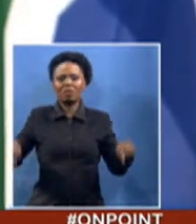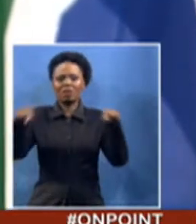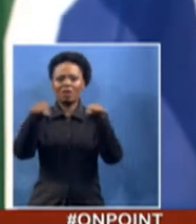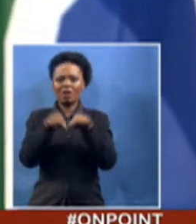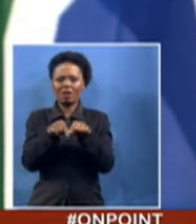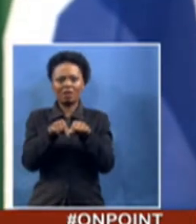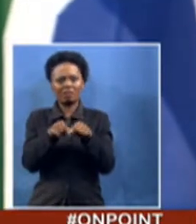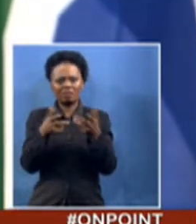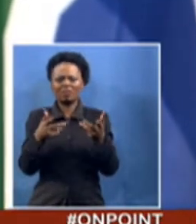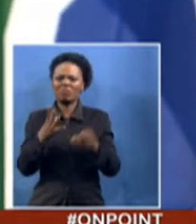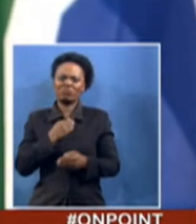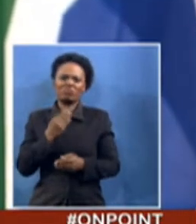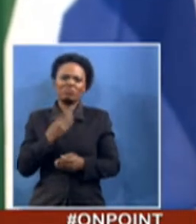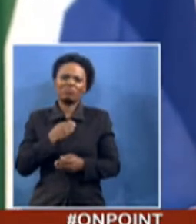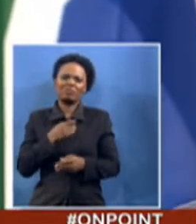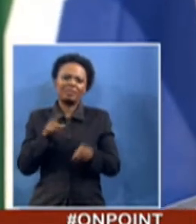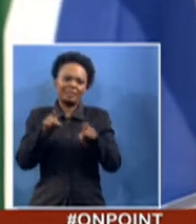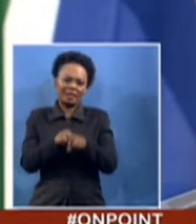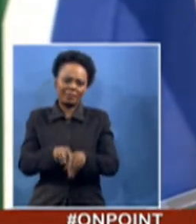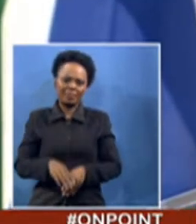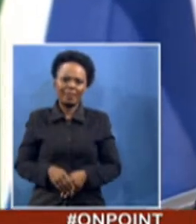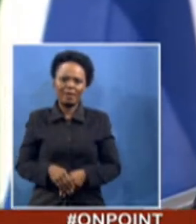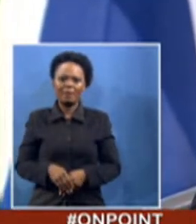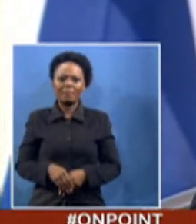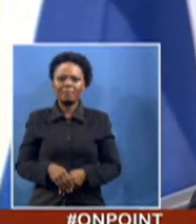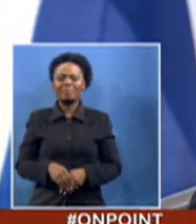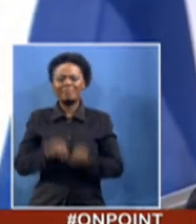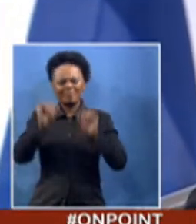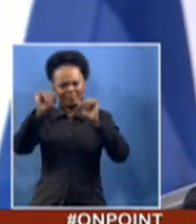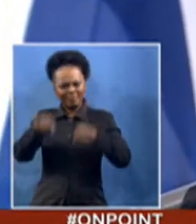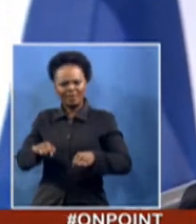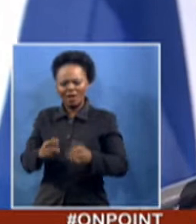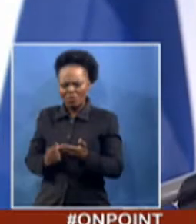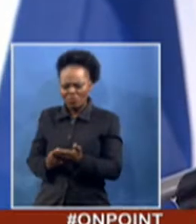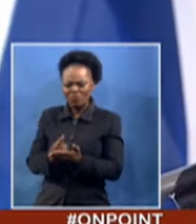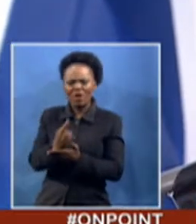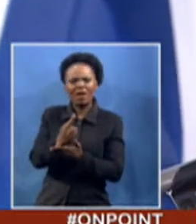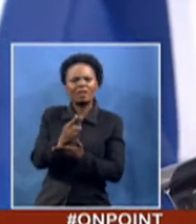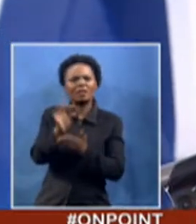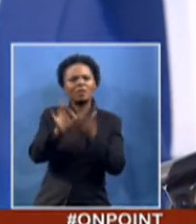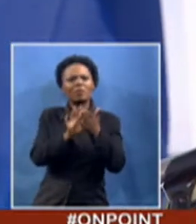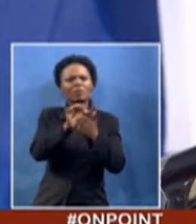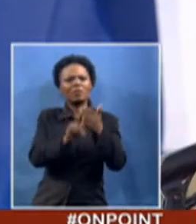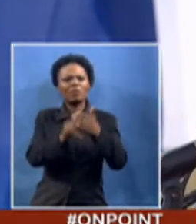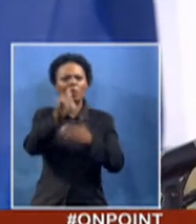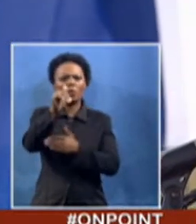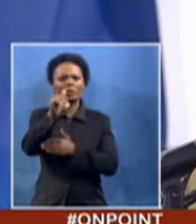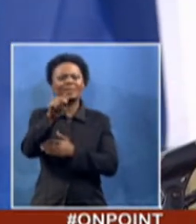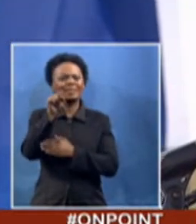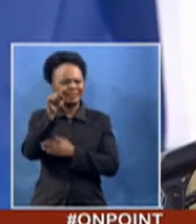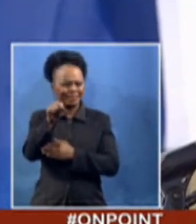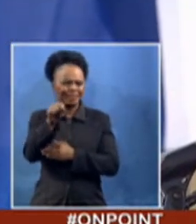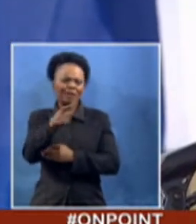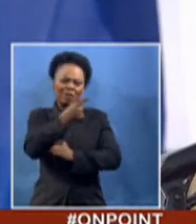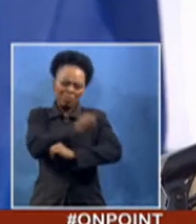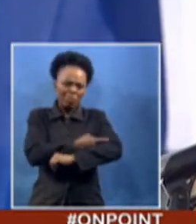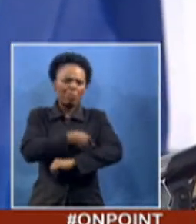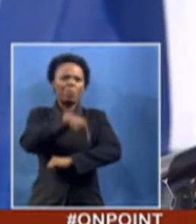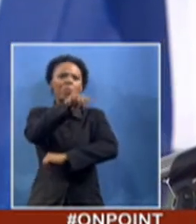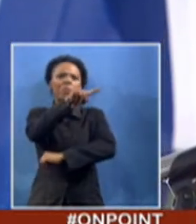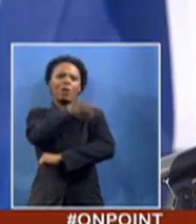us. Exercising our right to vote is by far the most powerful form